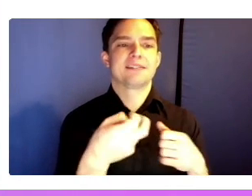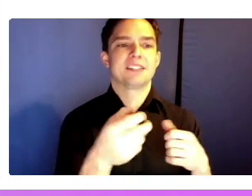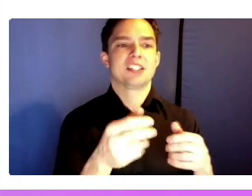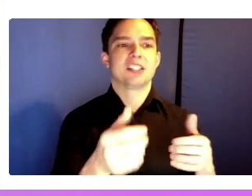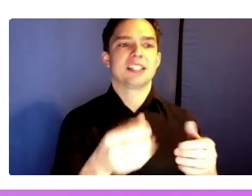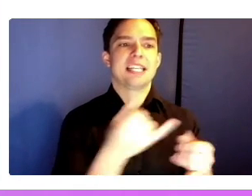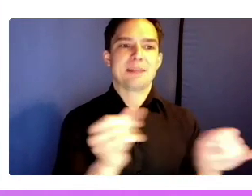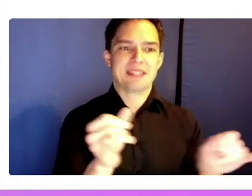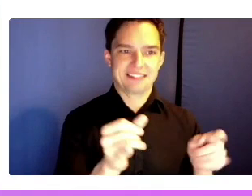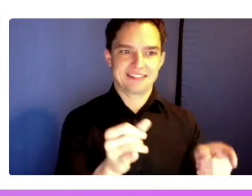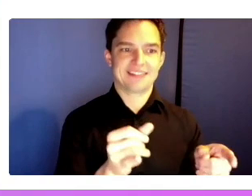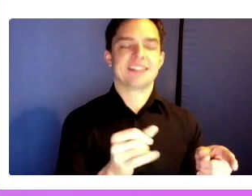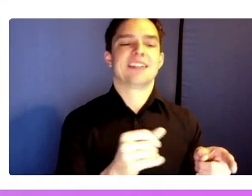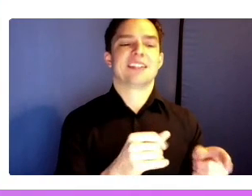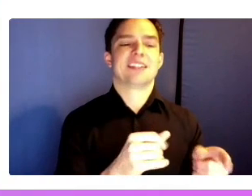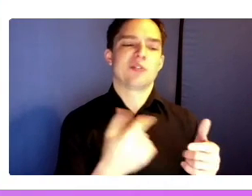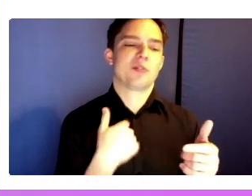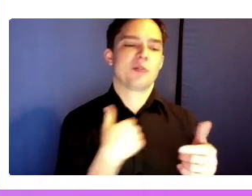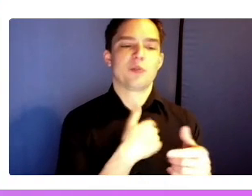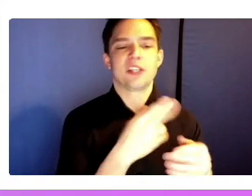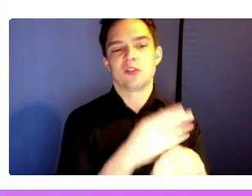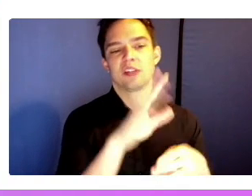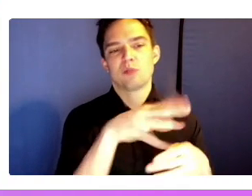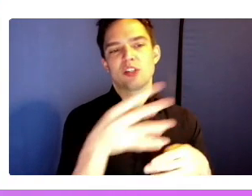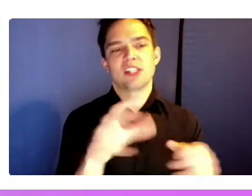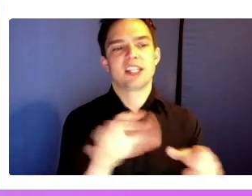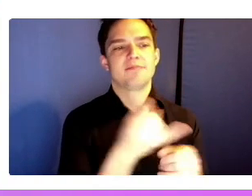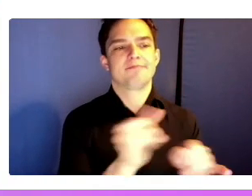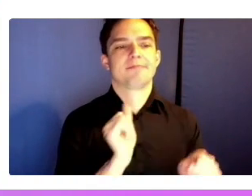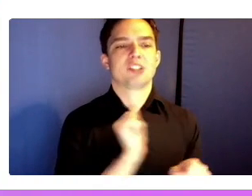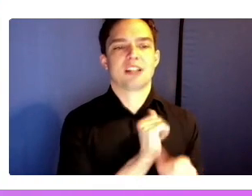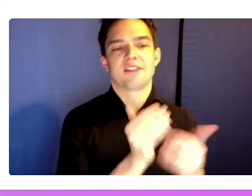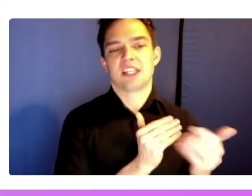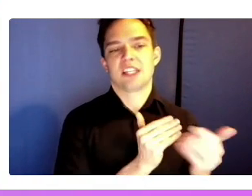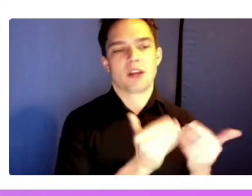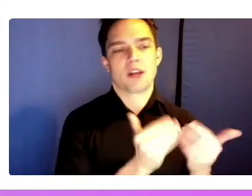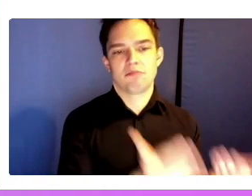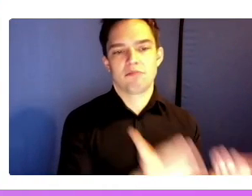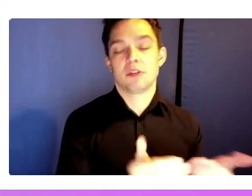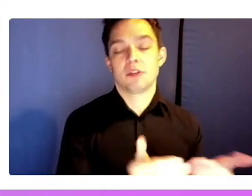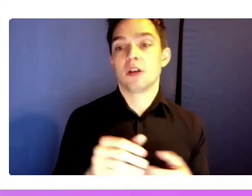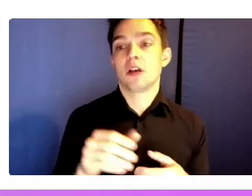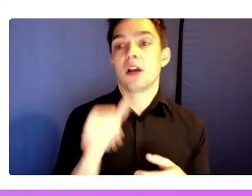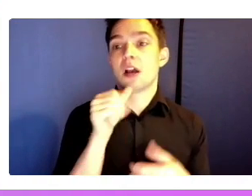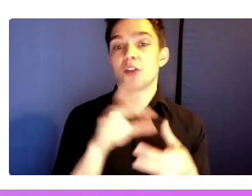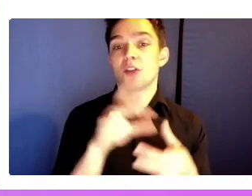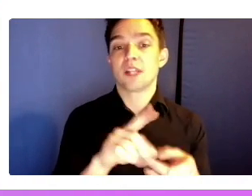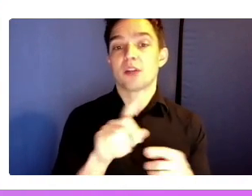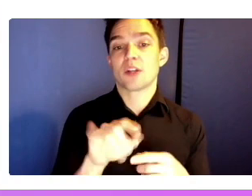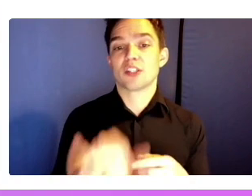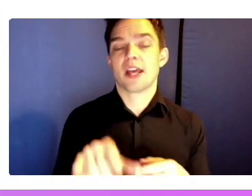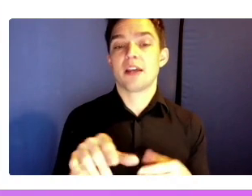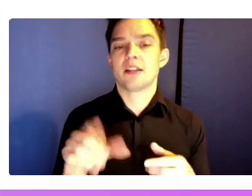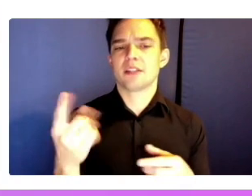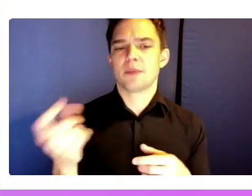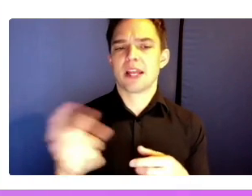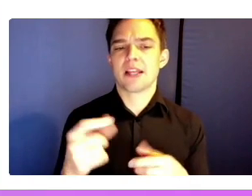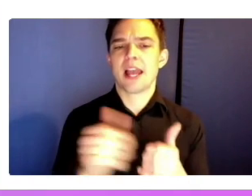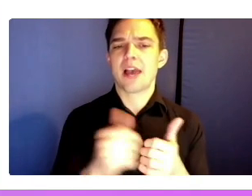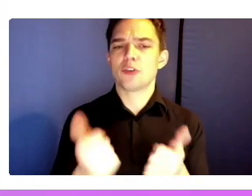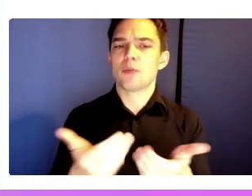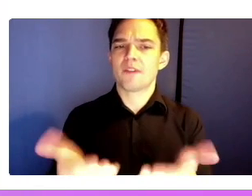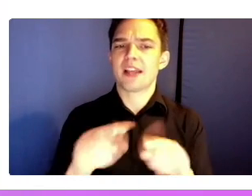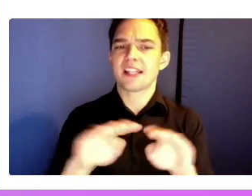doing that on our own. Gotcha. So yeah, there's another related question to that too, saying how do you provide the level of